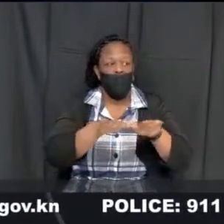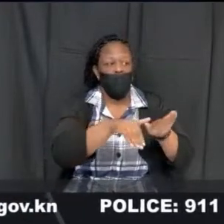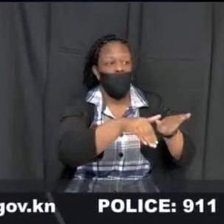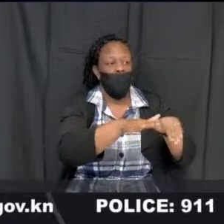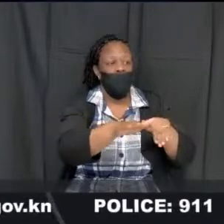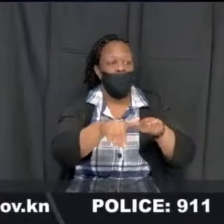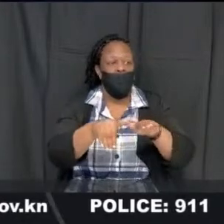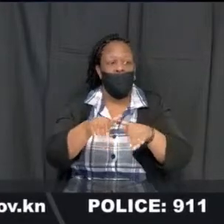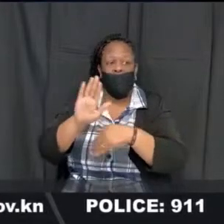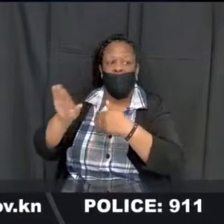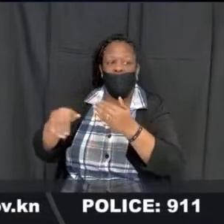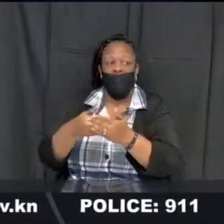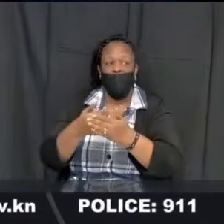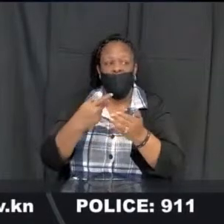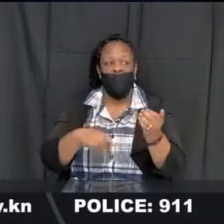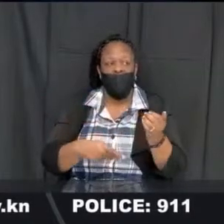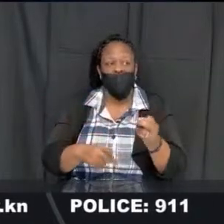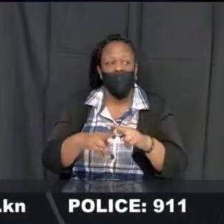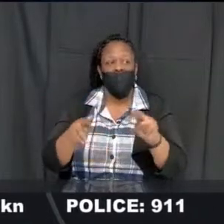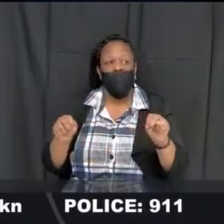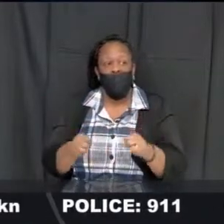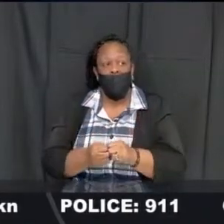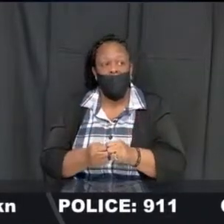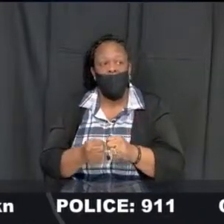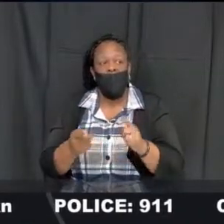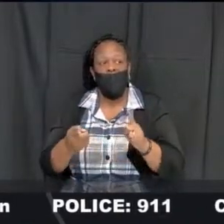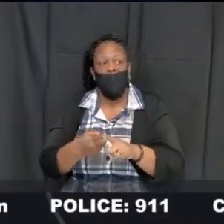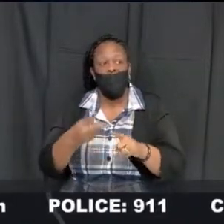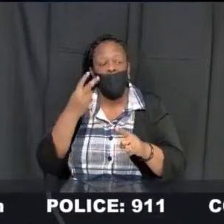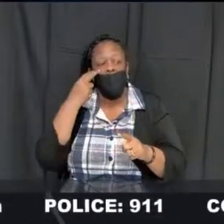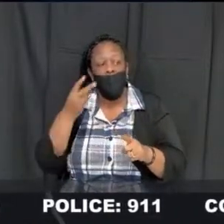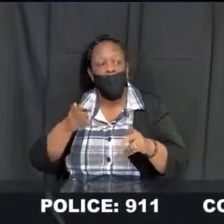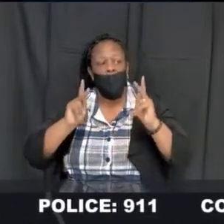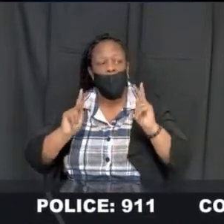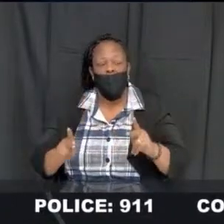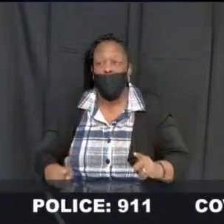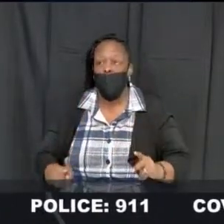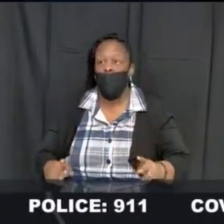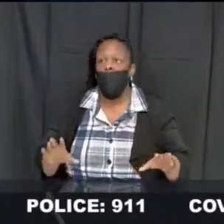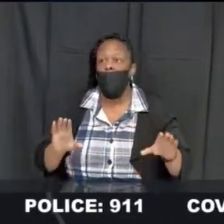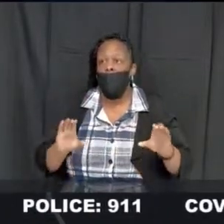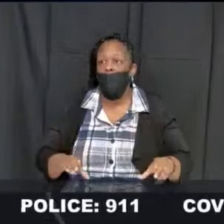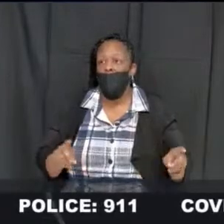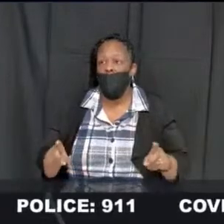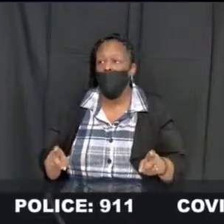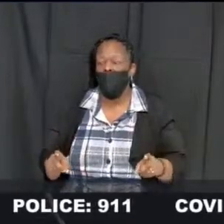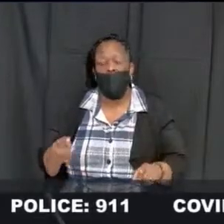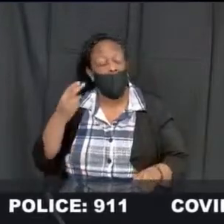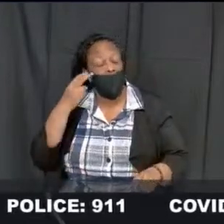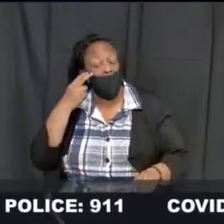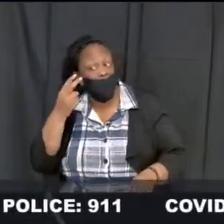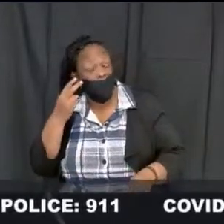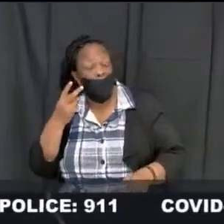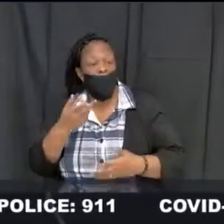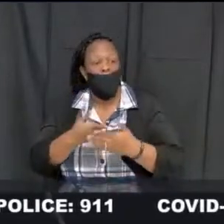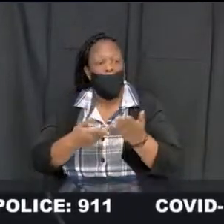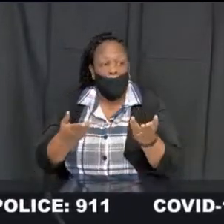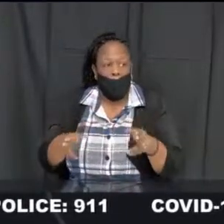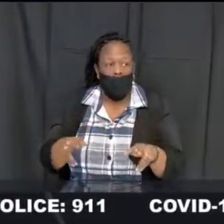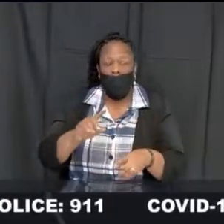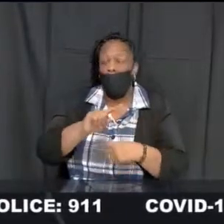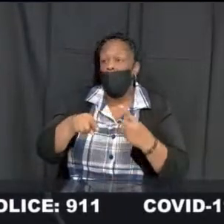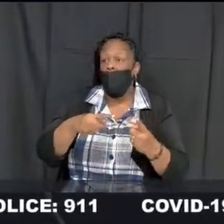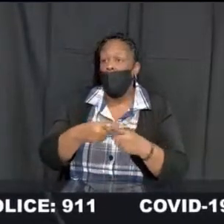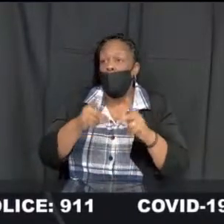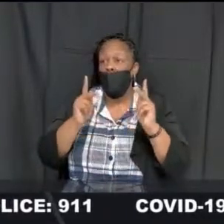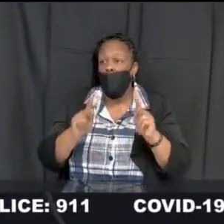St. Kitts and in Nevis. We saw the other day what a breach can do at a particular hotel in